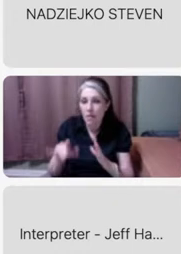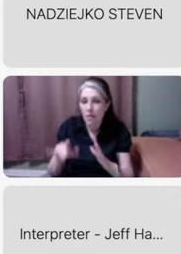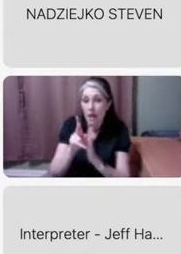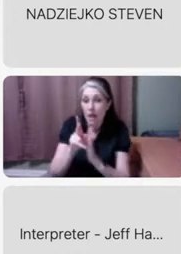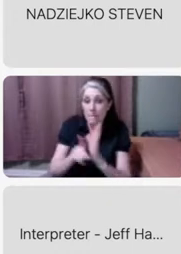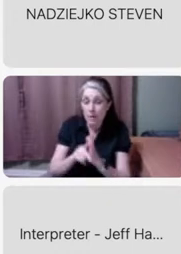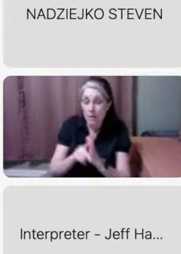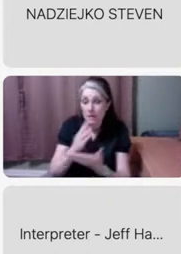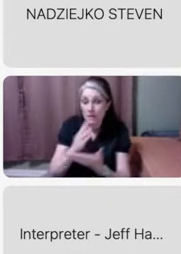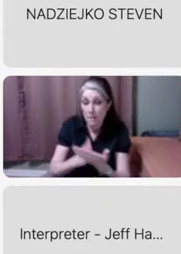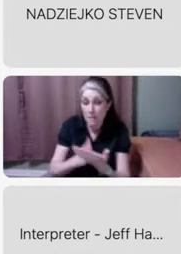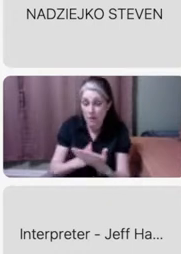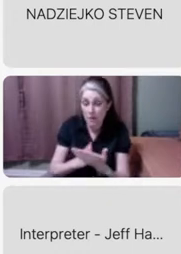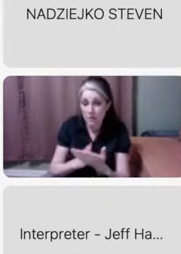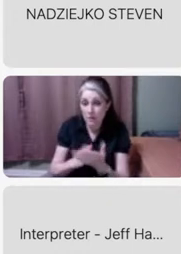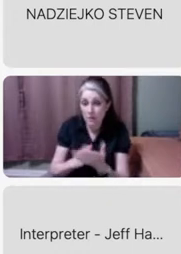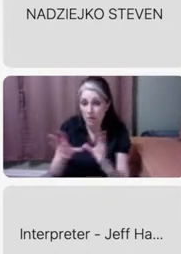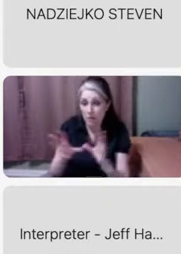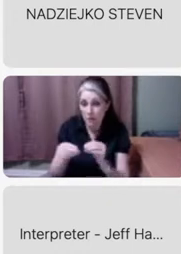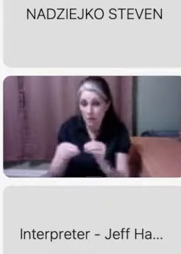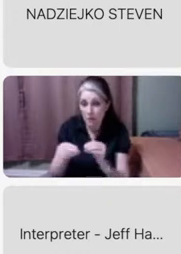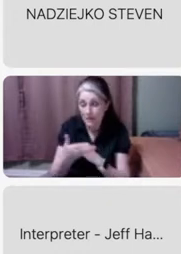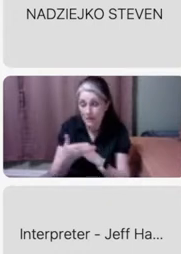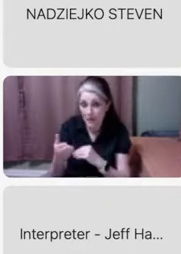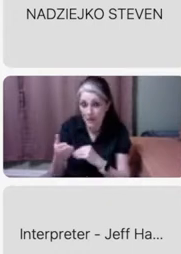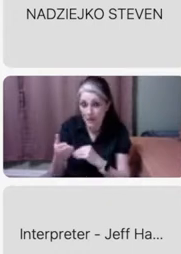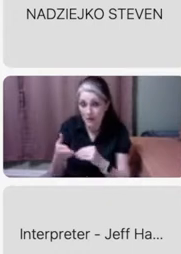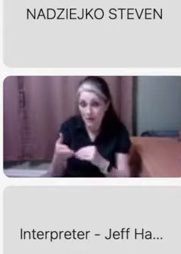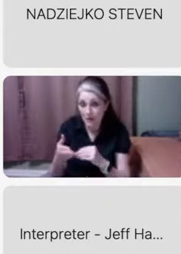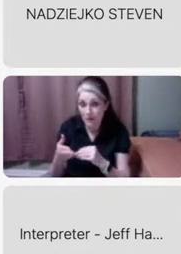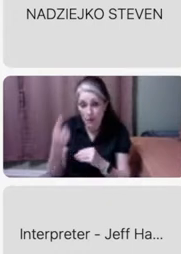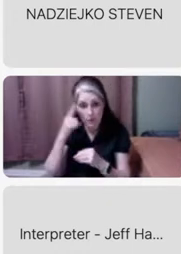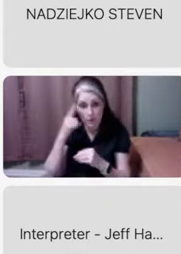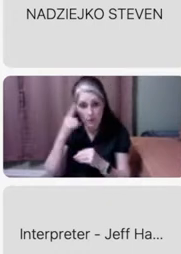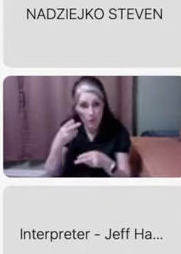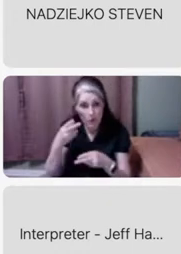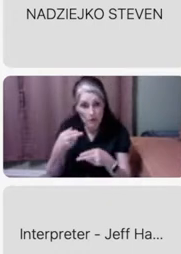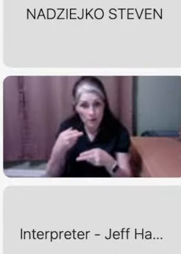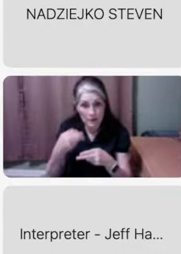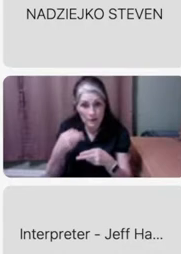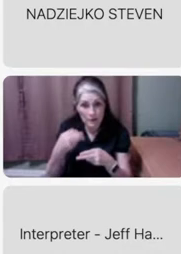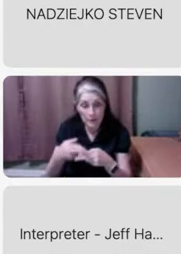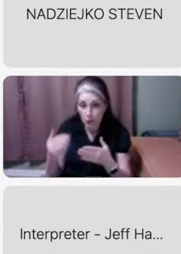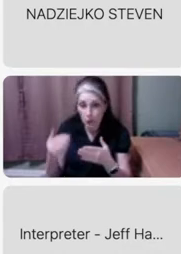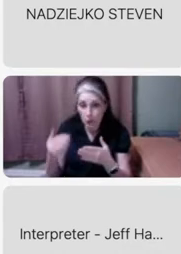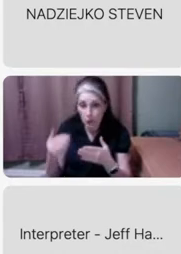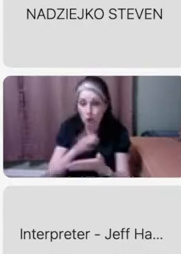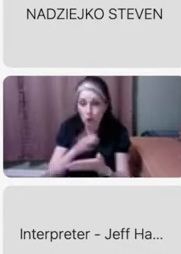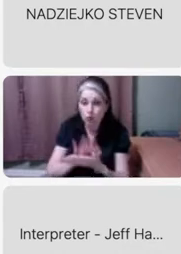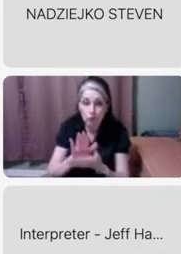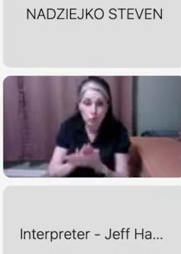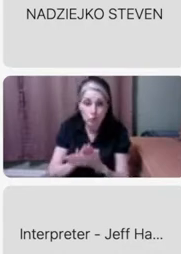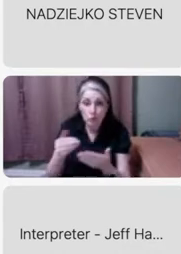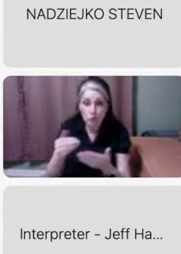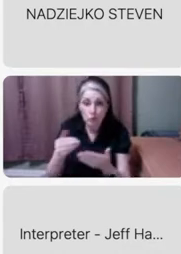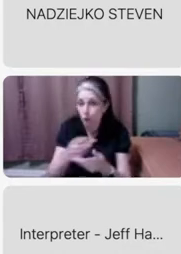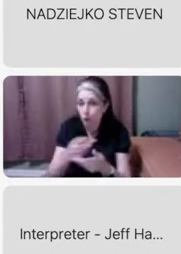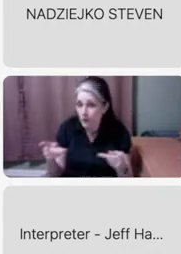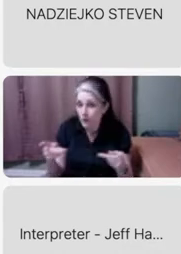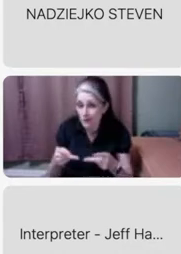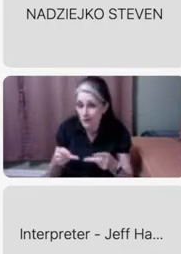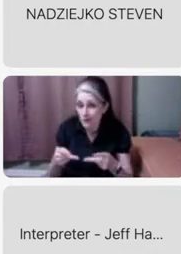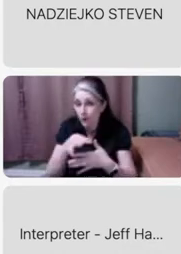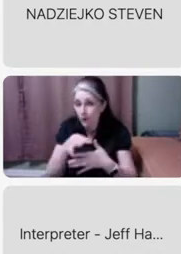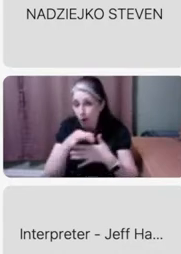committee is there primarily for things like when we're naming new schools and new facilities where there's going to be you know several options are being considered several